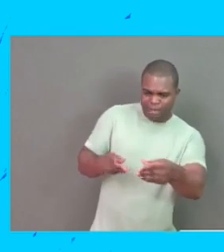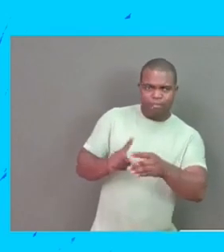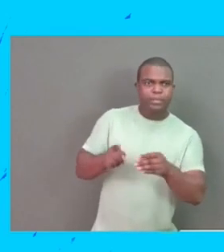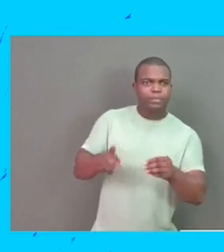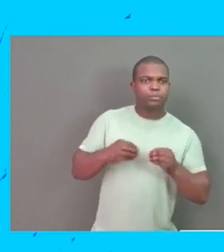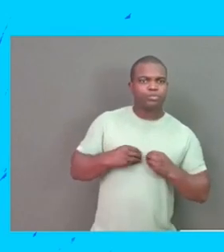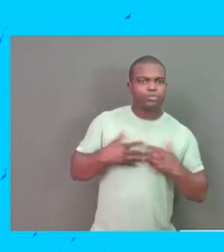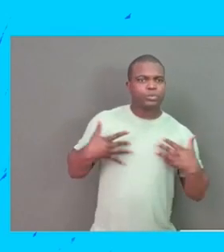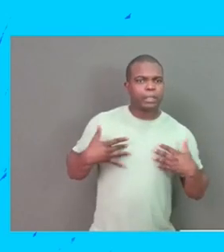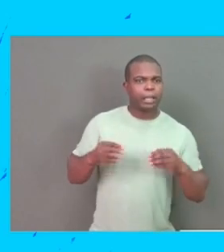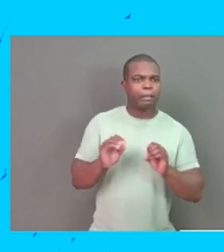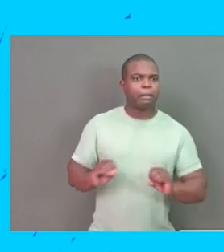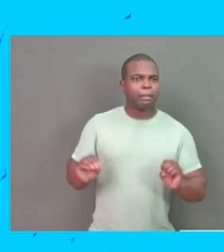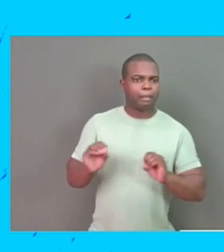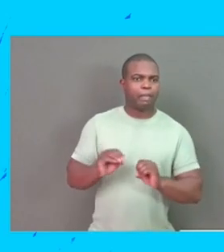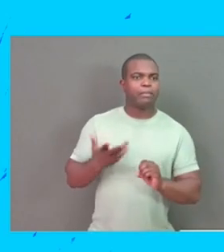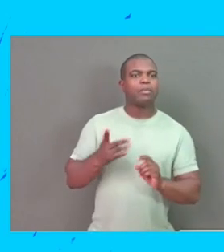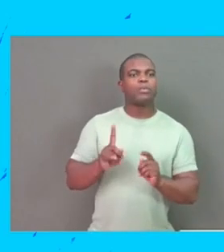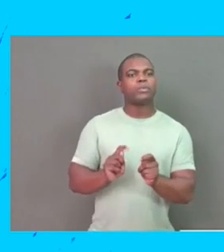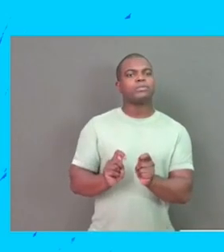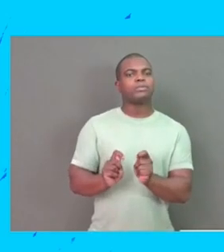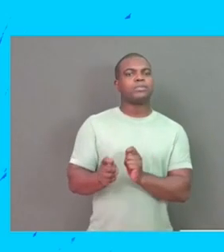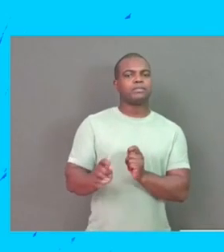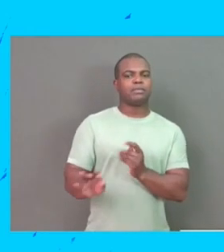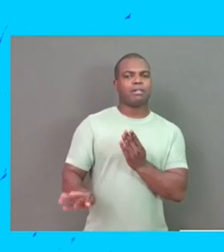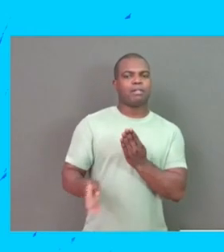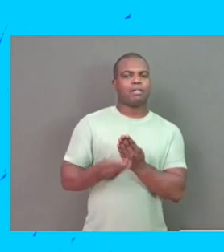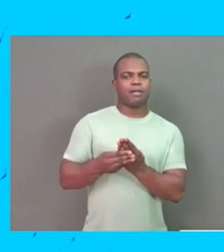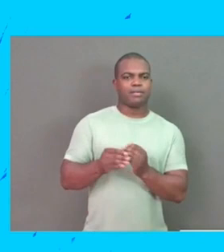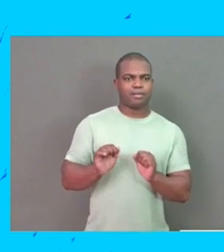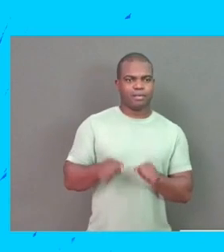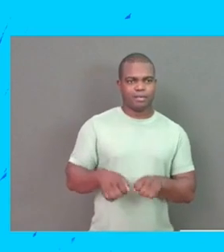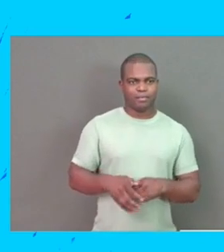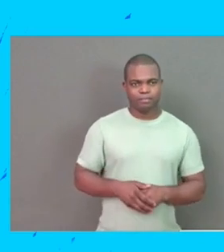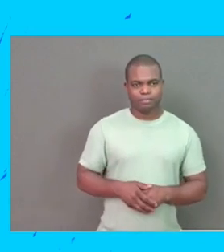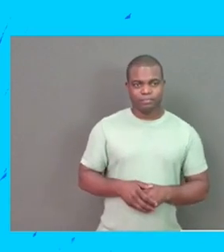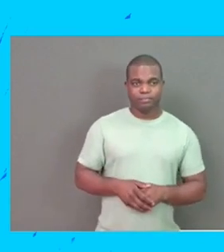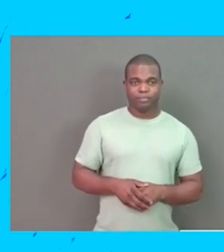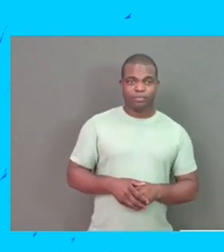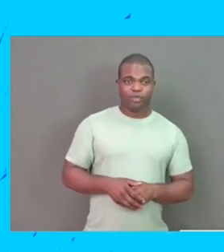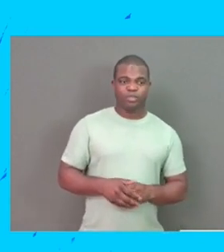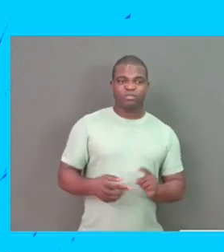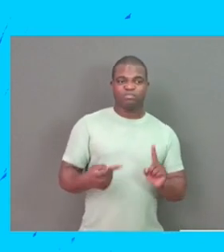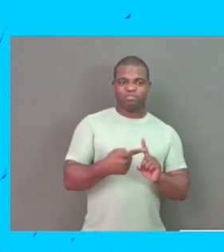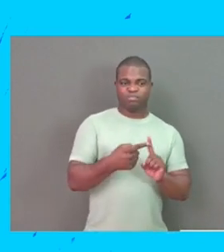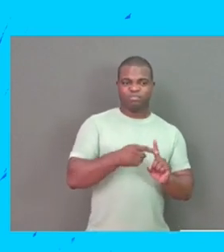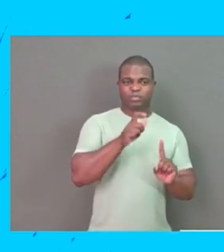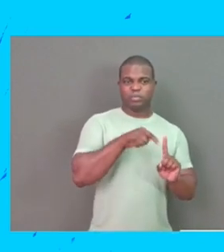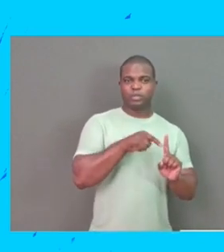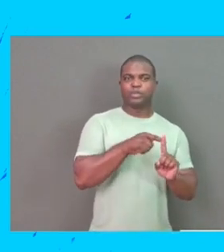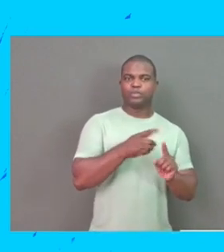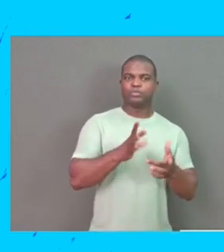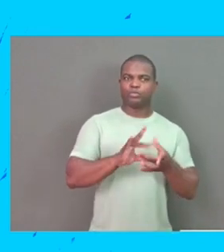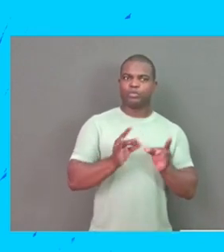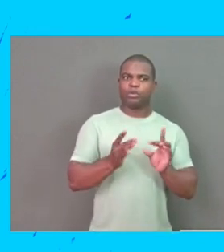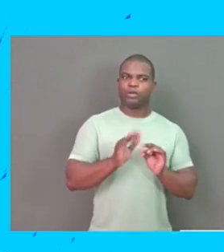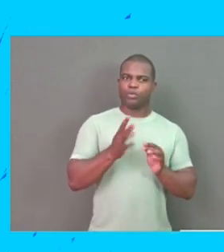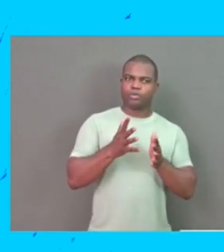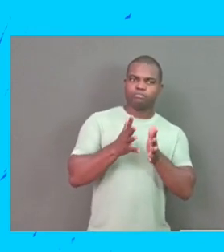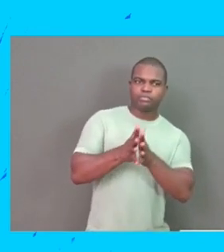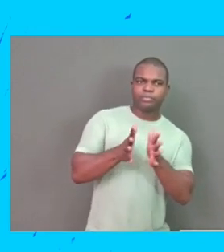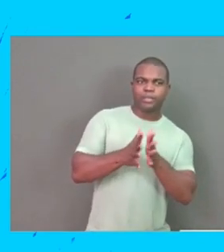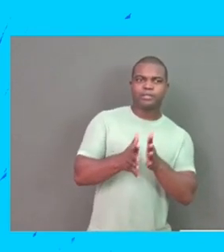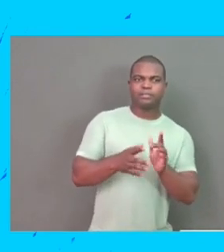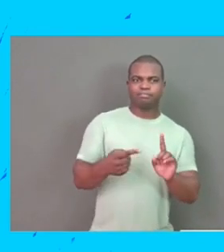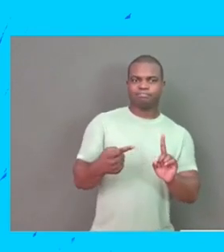Leodoras. So her story is coming up. And there's also a short skit by a comedian who is huge in Nigeria and beyond. Now, her name